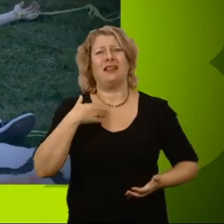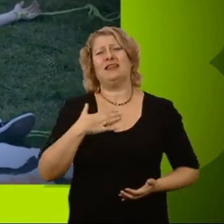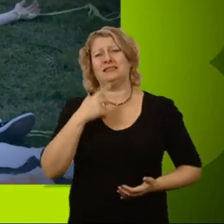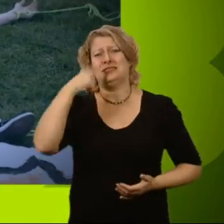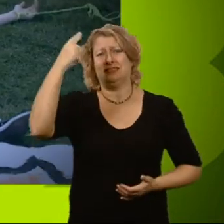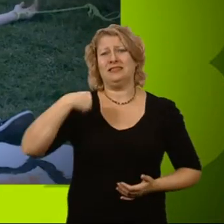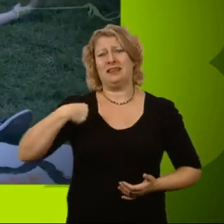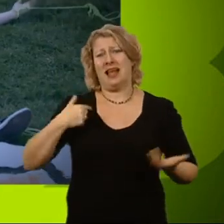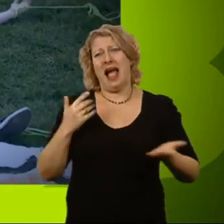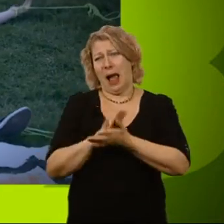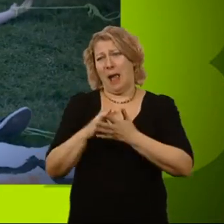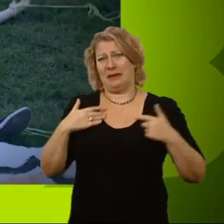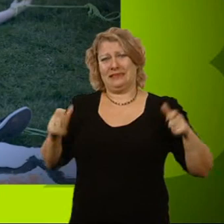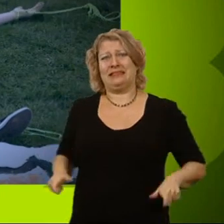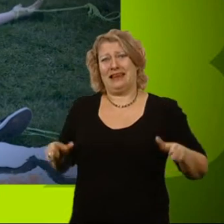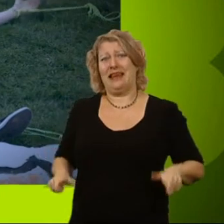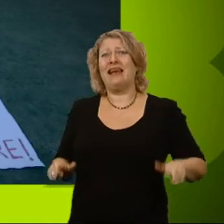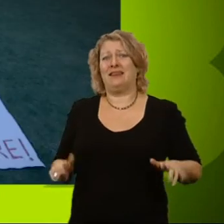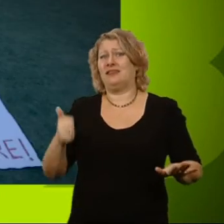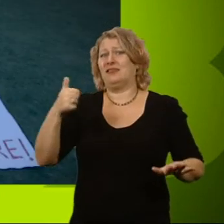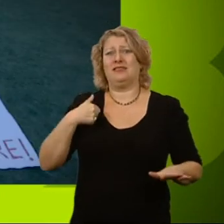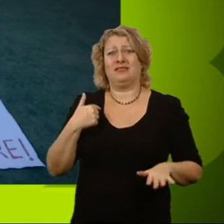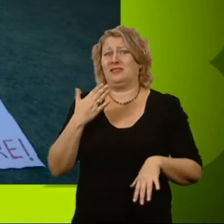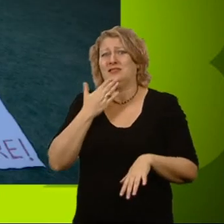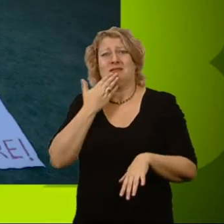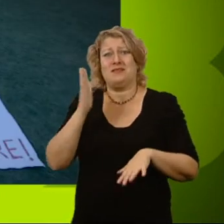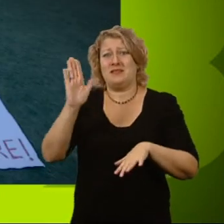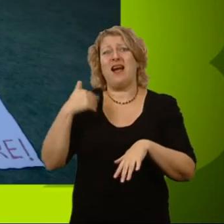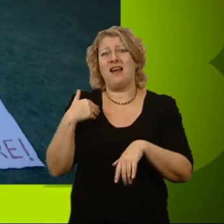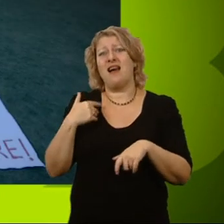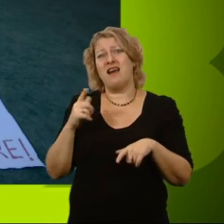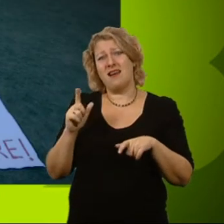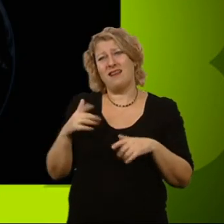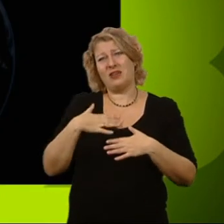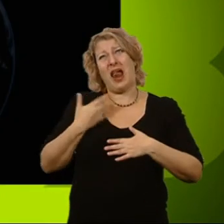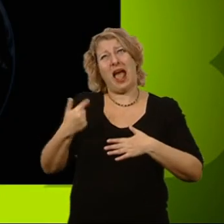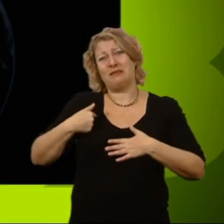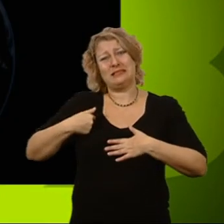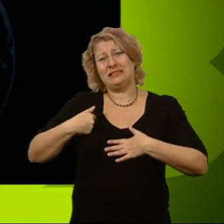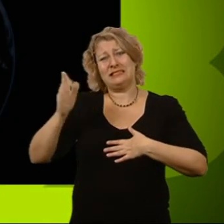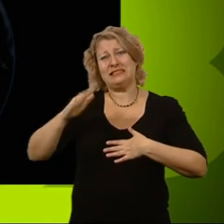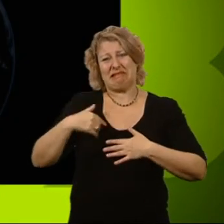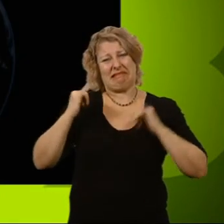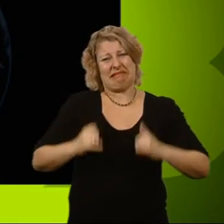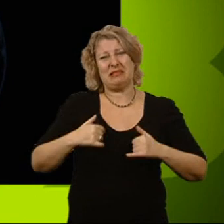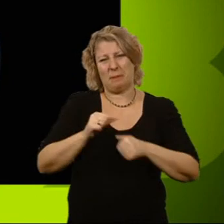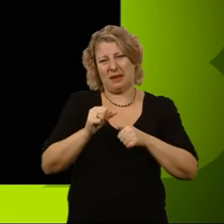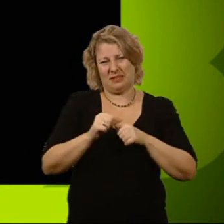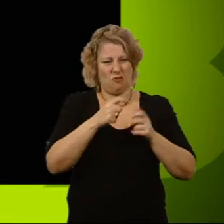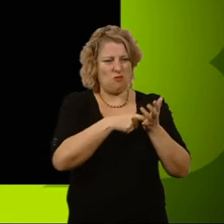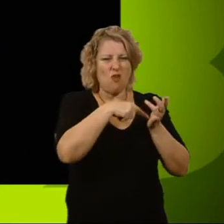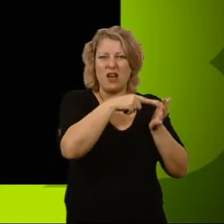I'd like to tell you that I'm happy where I am, and you wouldn't really like me much. I'm a rotter, I'd be better off